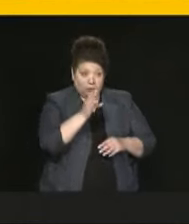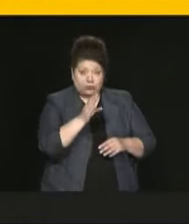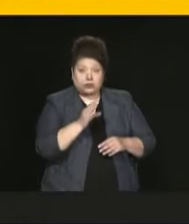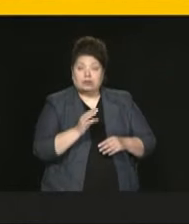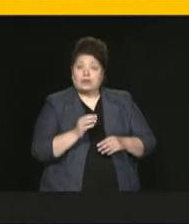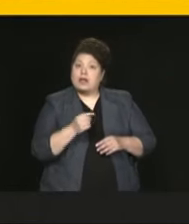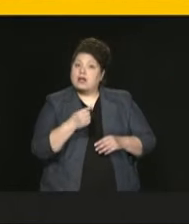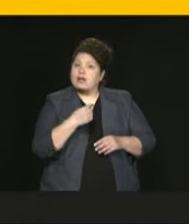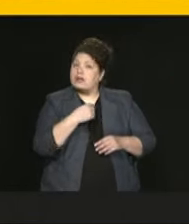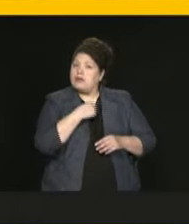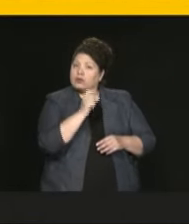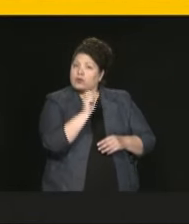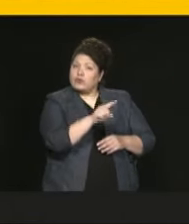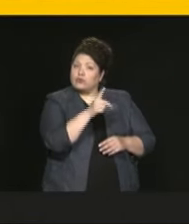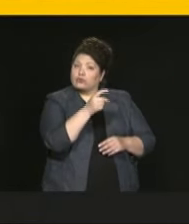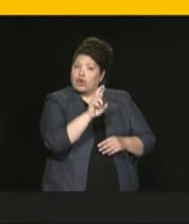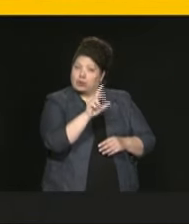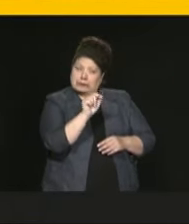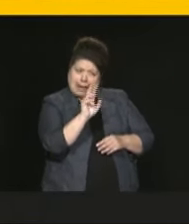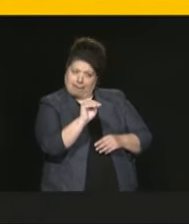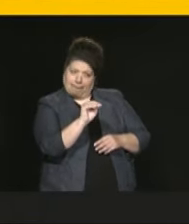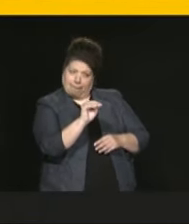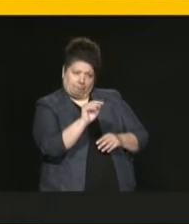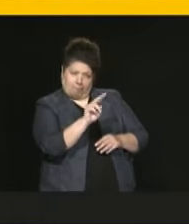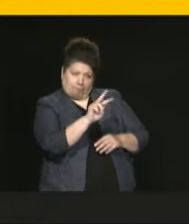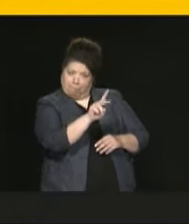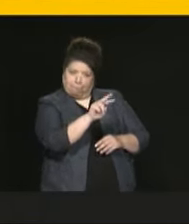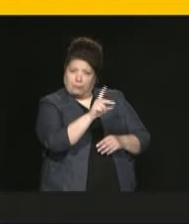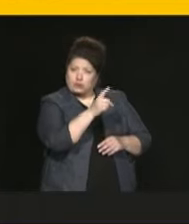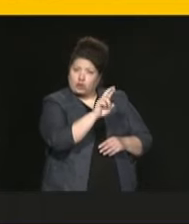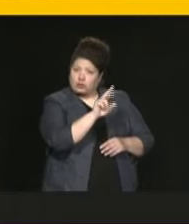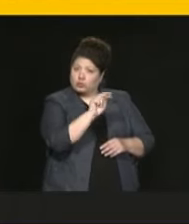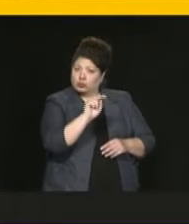perhaps, and Dr. New. I'd like to hear your comments